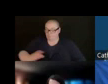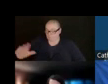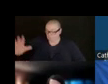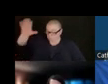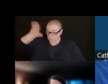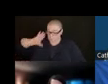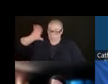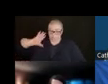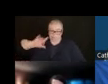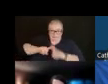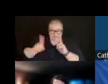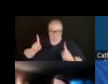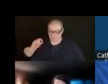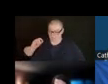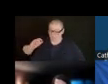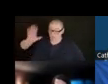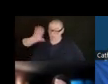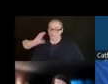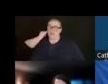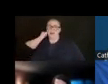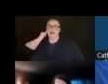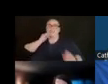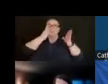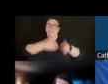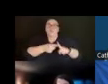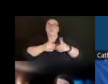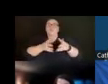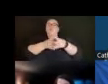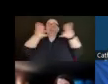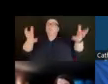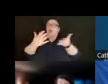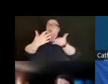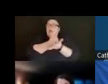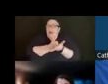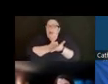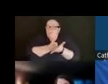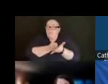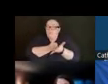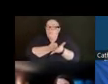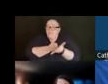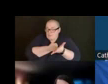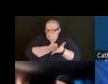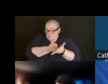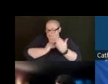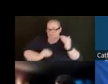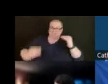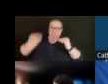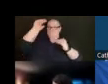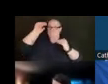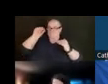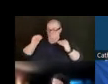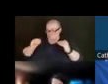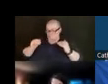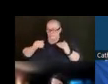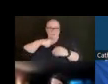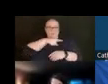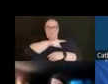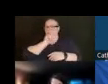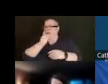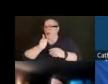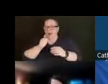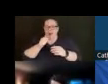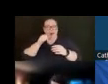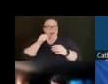individual had too much income and we're not in this process of just becoming a dual